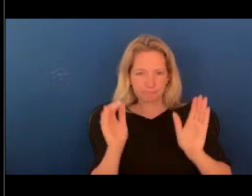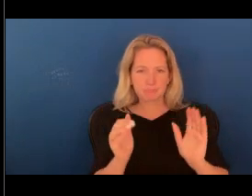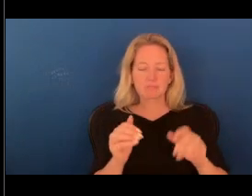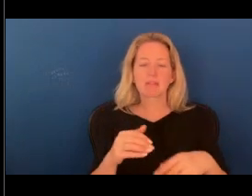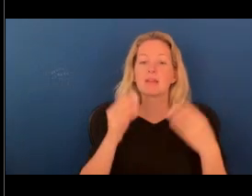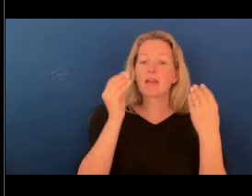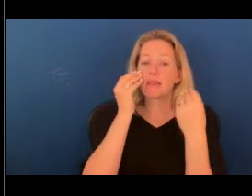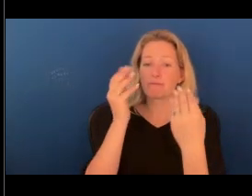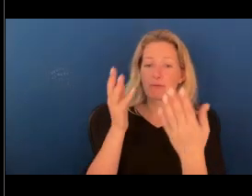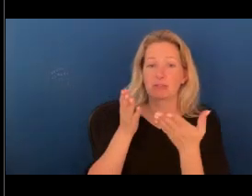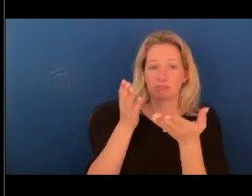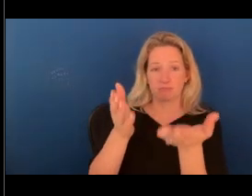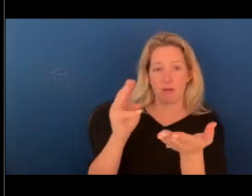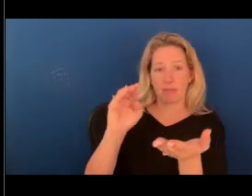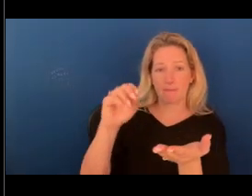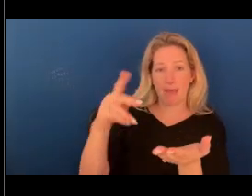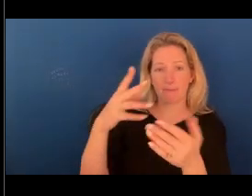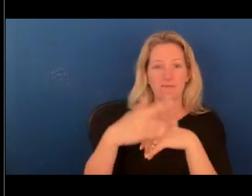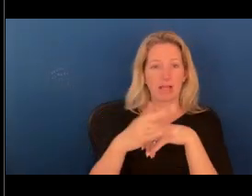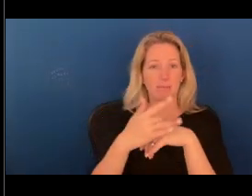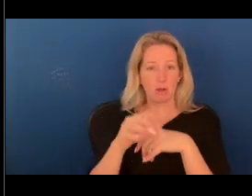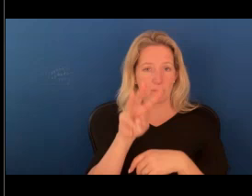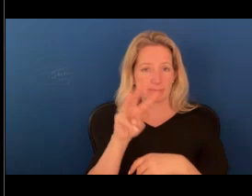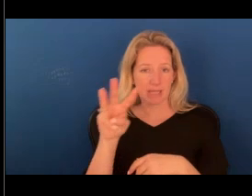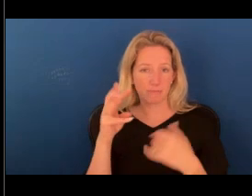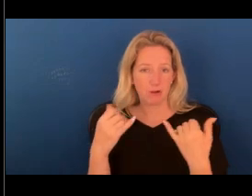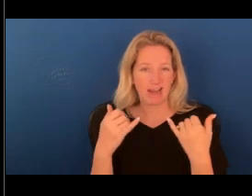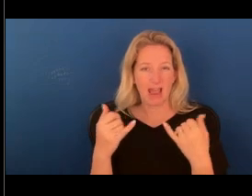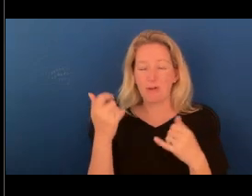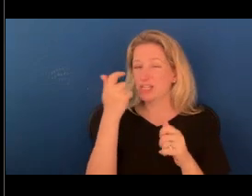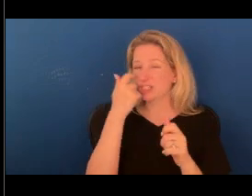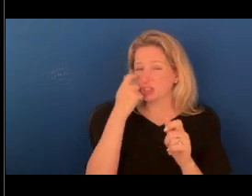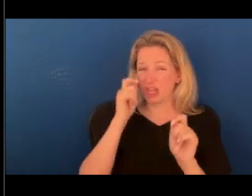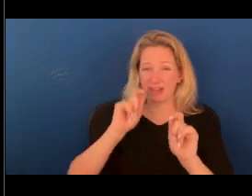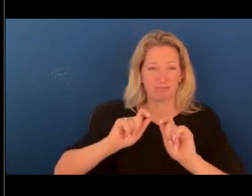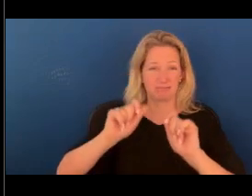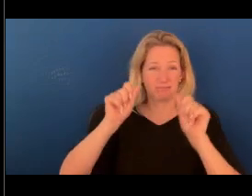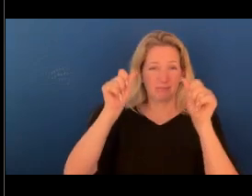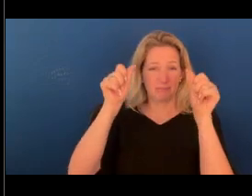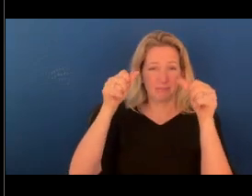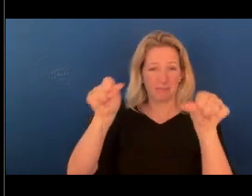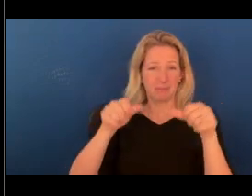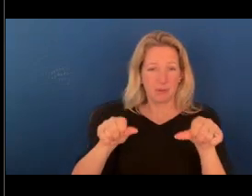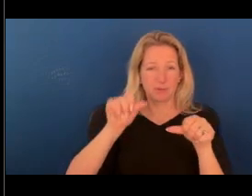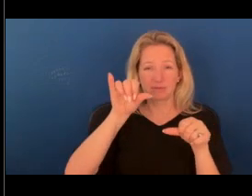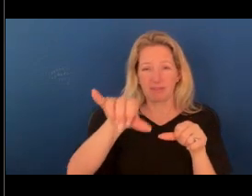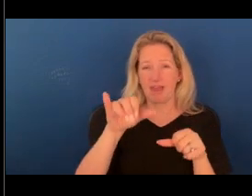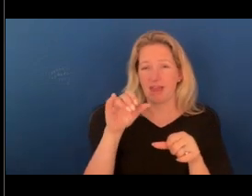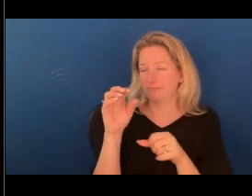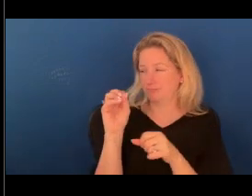and that is available on our website right now. We actually only launched that in early October. Next slide,